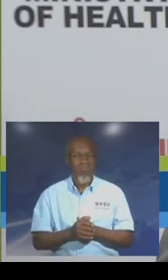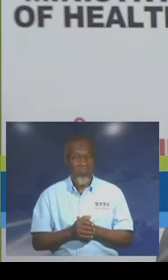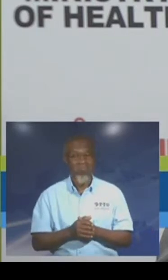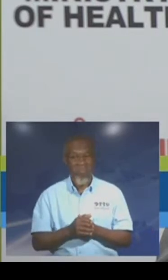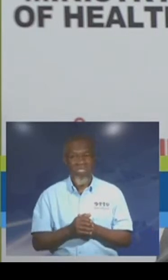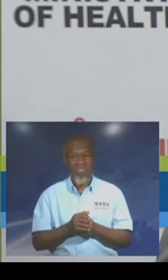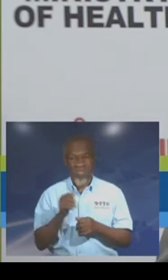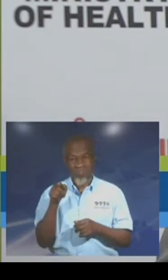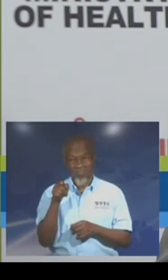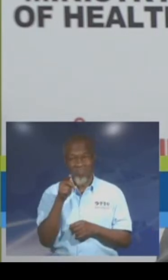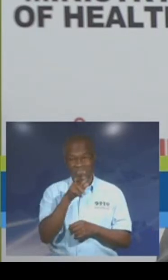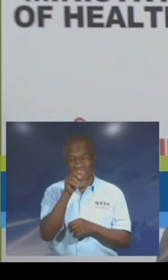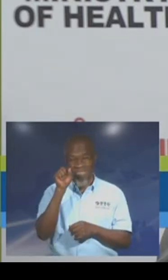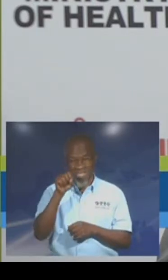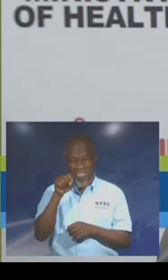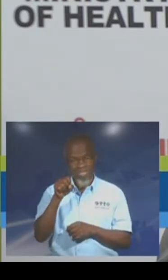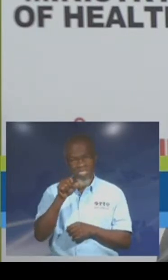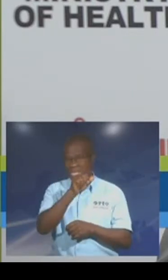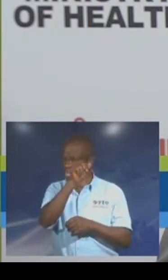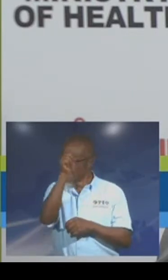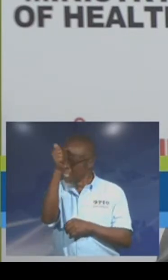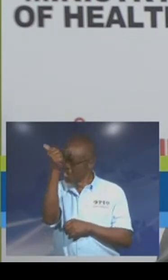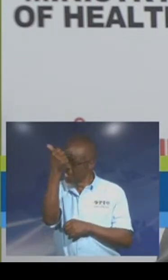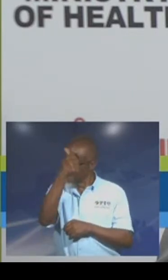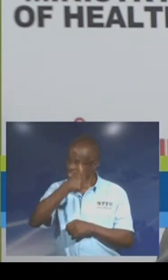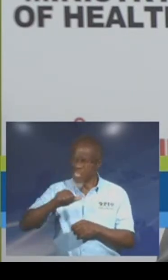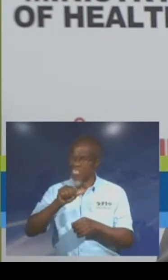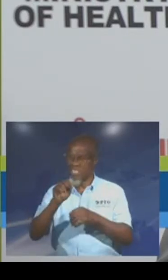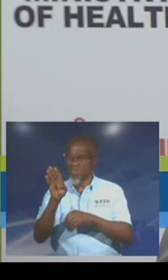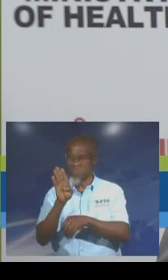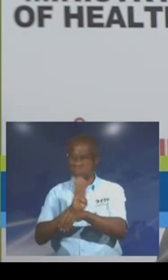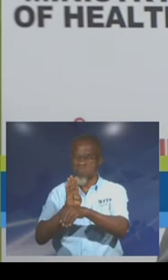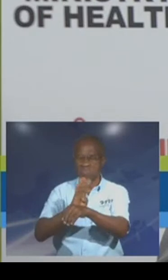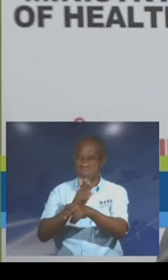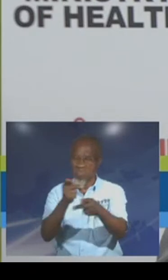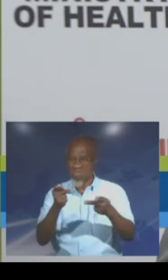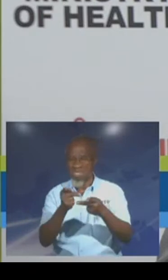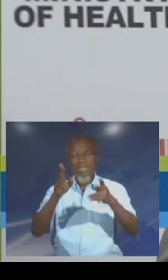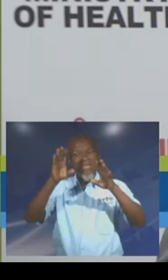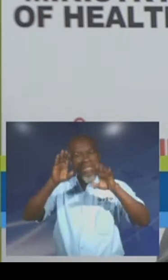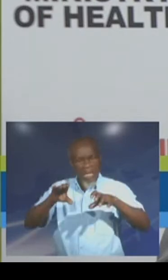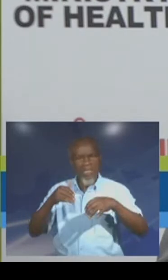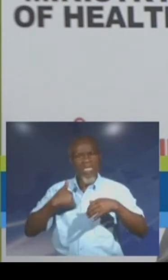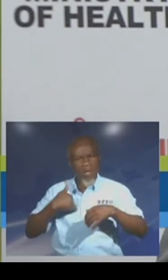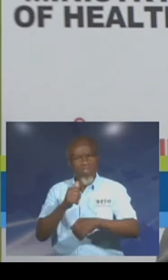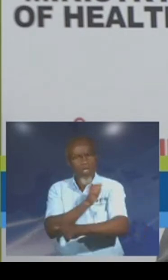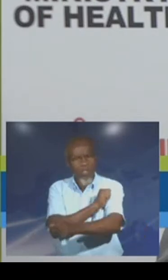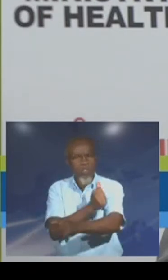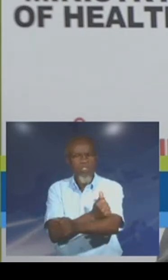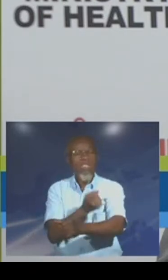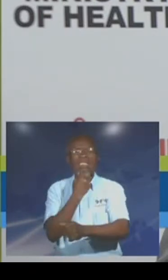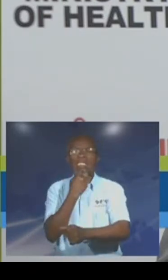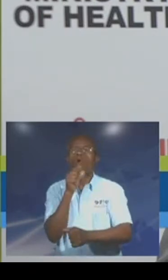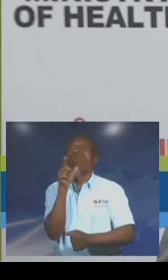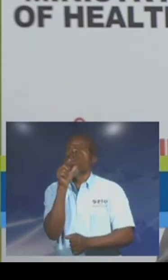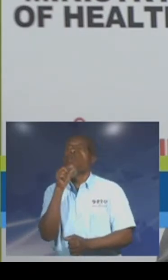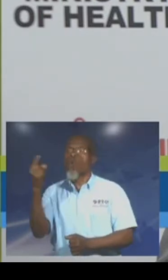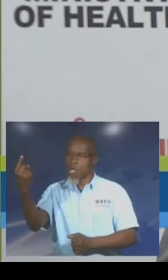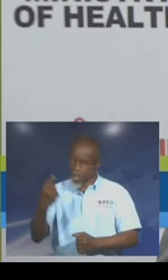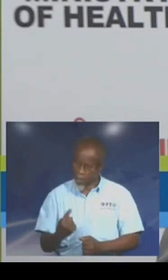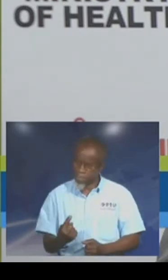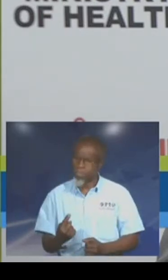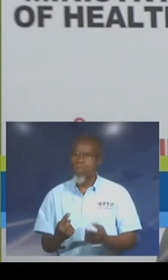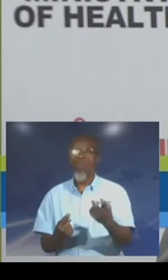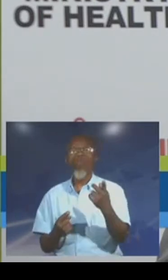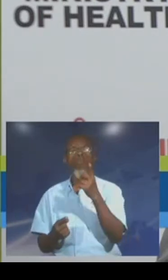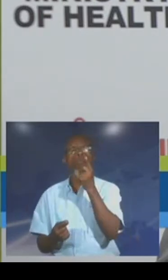General that any business place has the authority to determine whether someone comes into